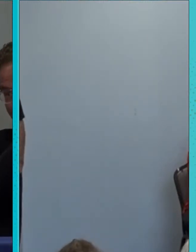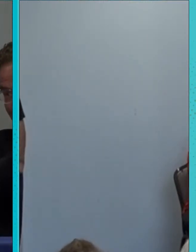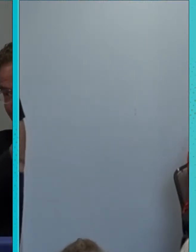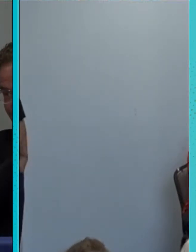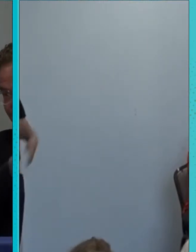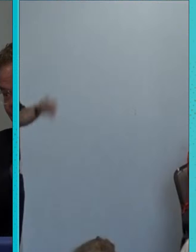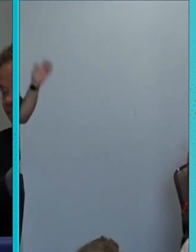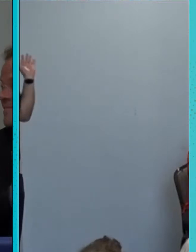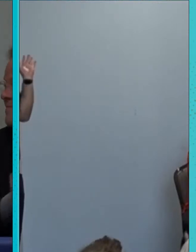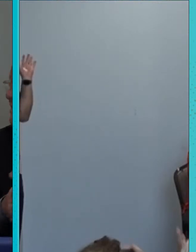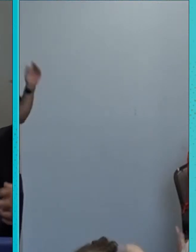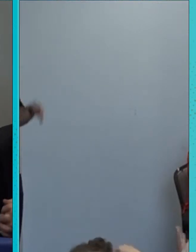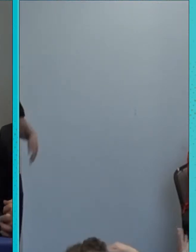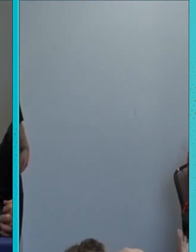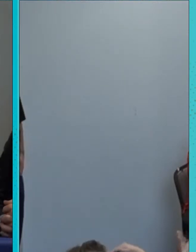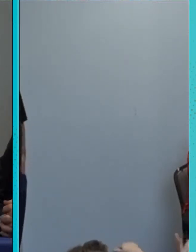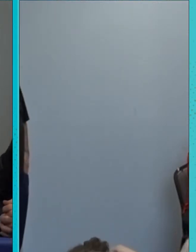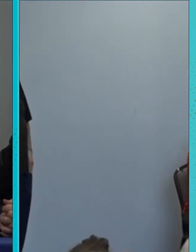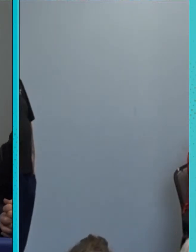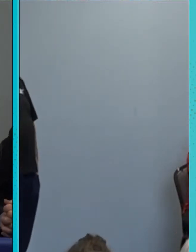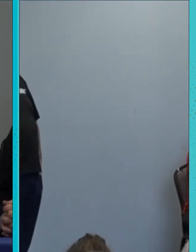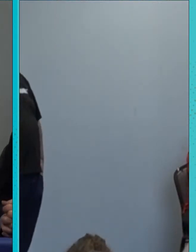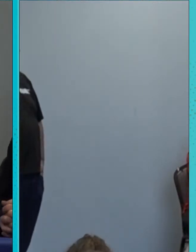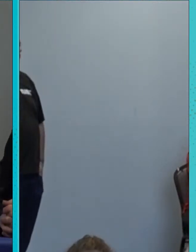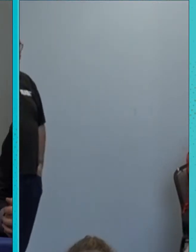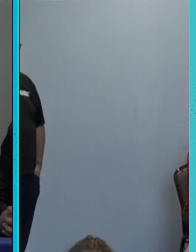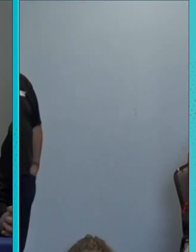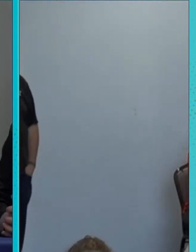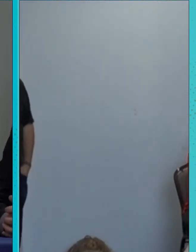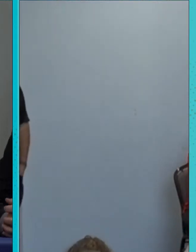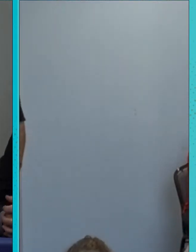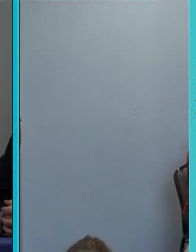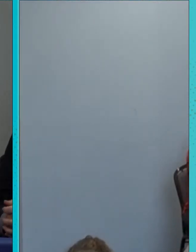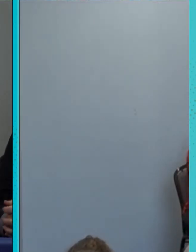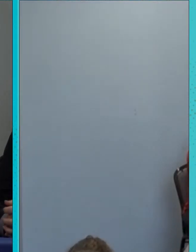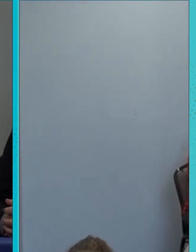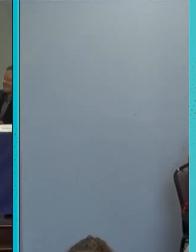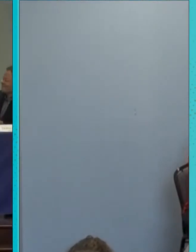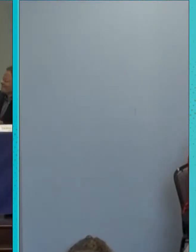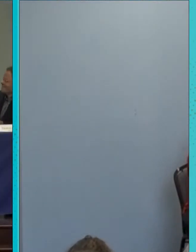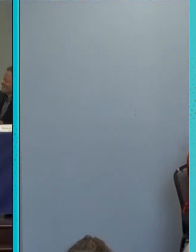are. Maybe I'll stay with Riverside. We'll see.